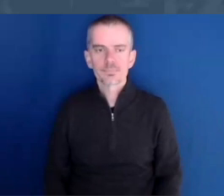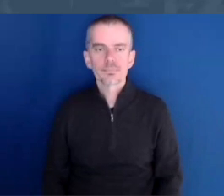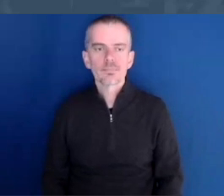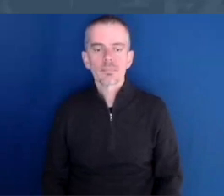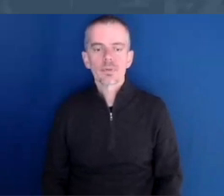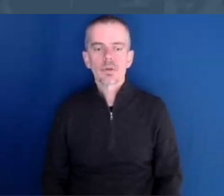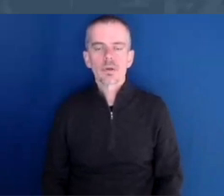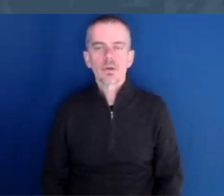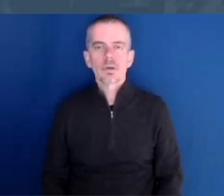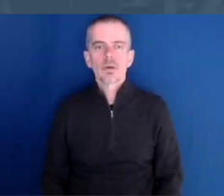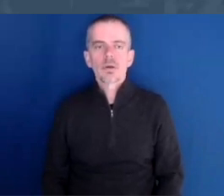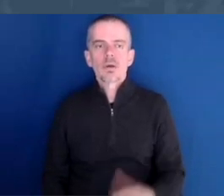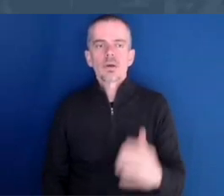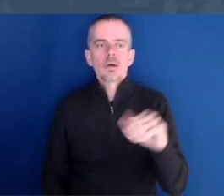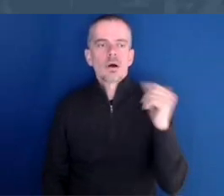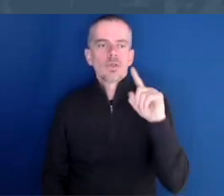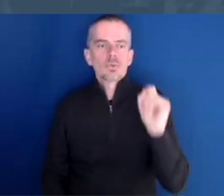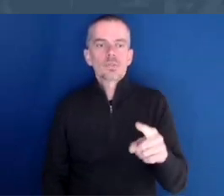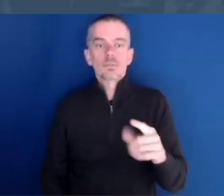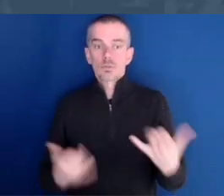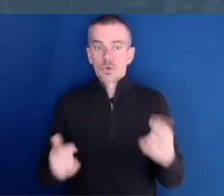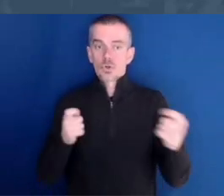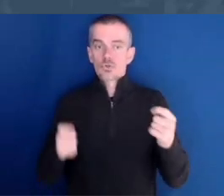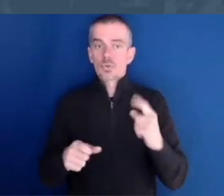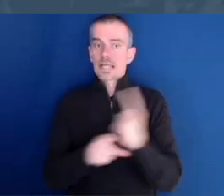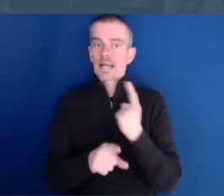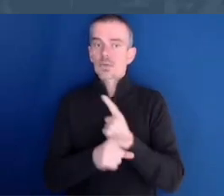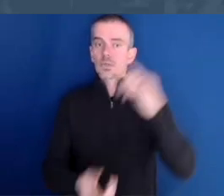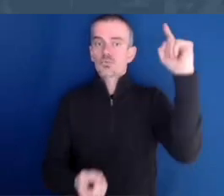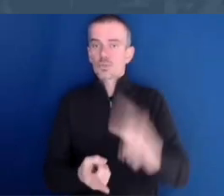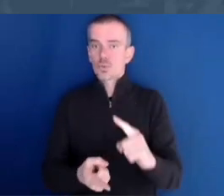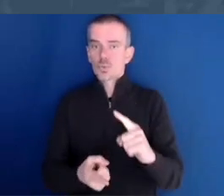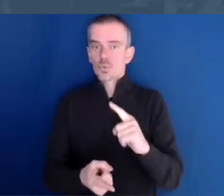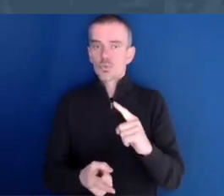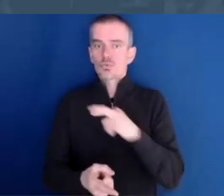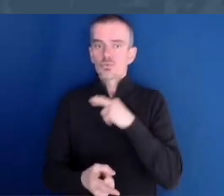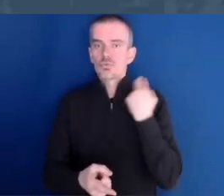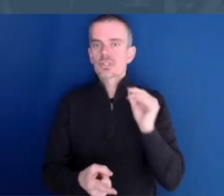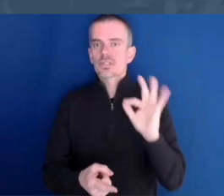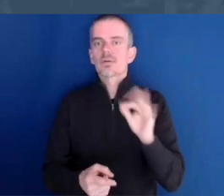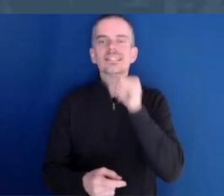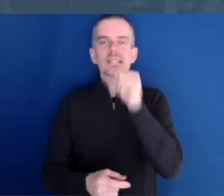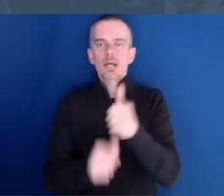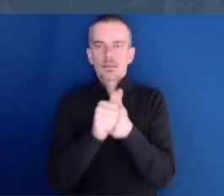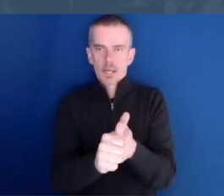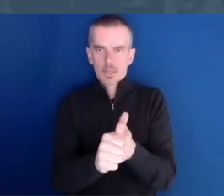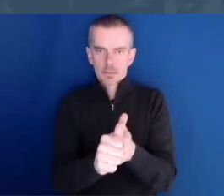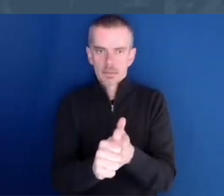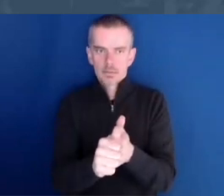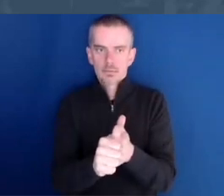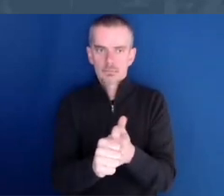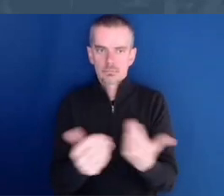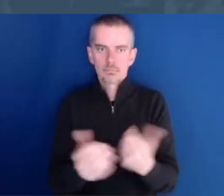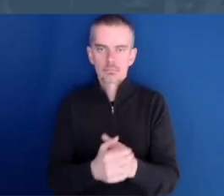matter. Another question, do current controls adequately reduce the risk of non-compliance? Right. So these are